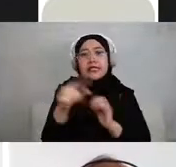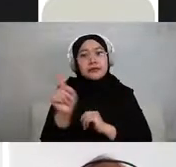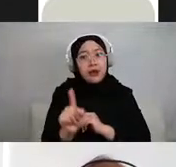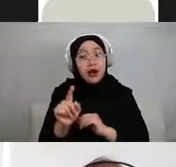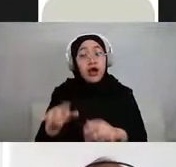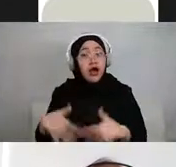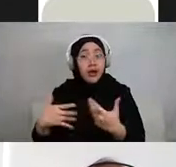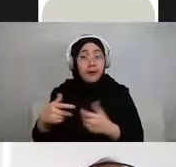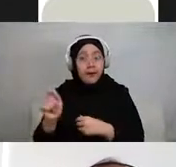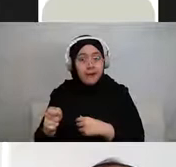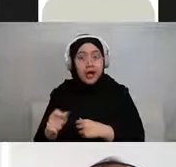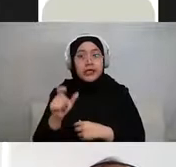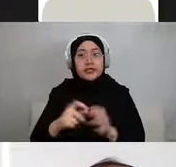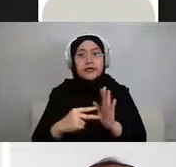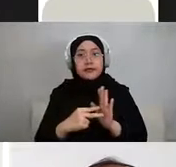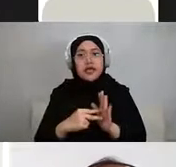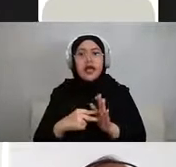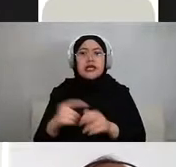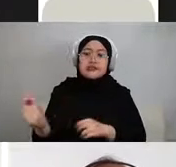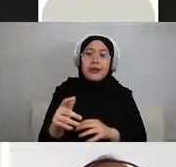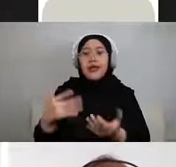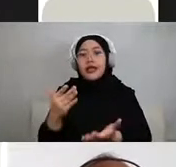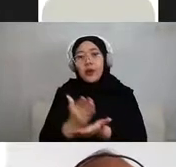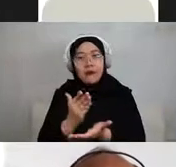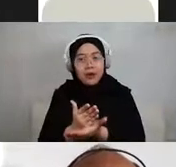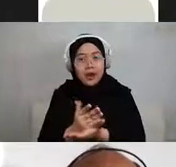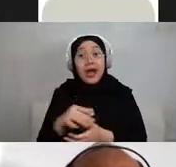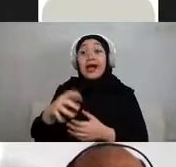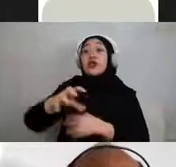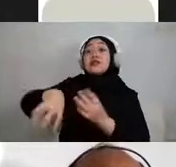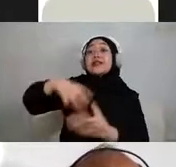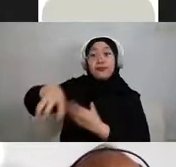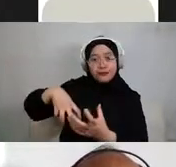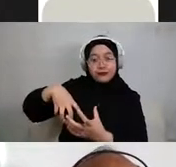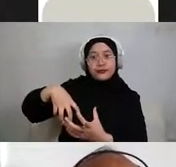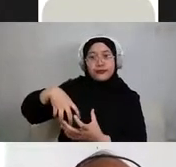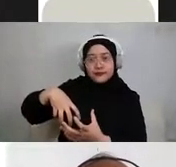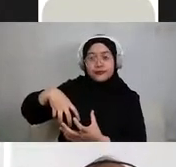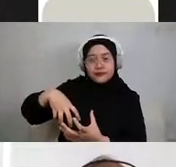fast charging or the combination of these. Basically, the